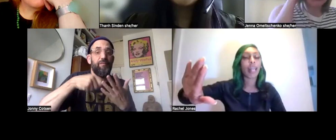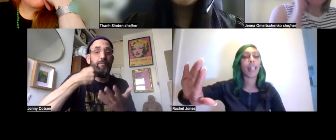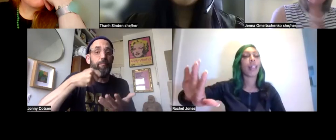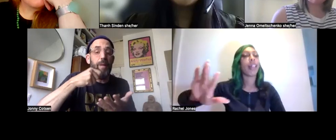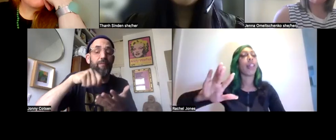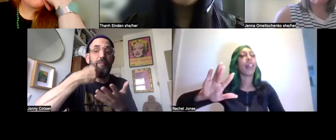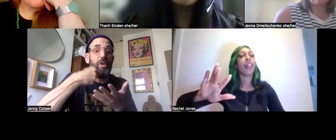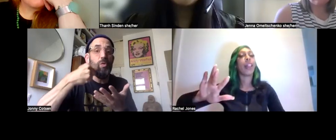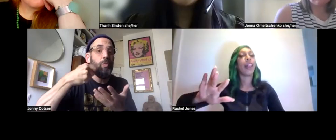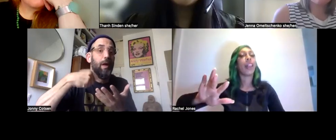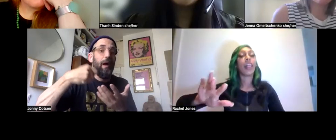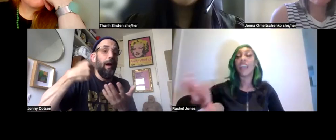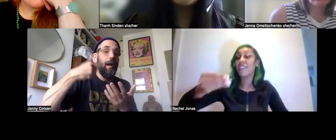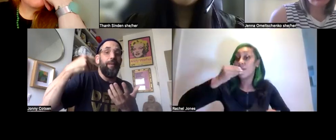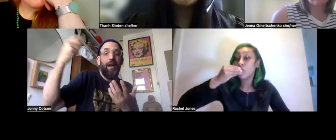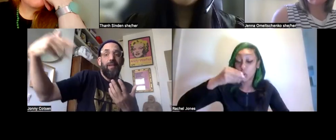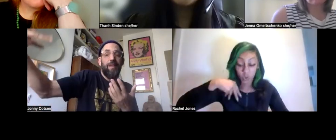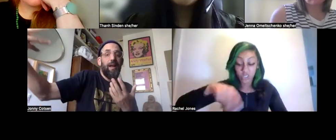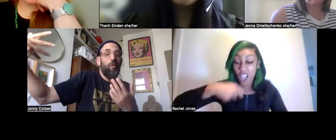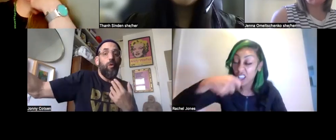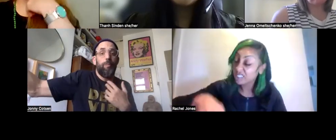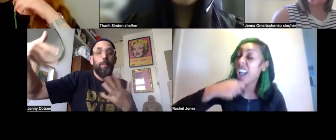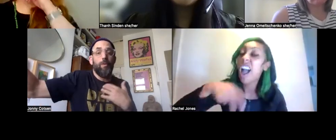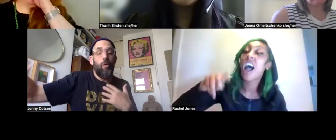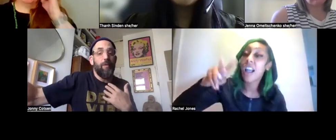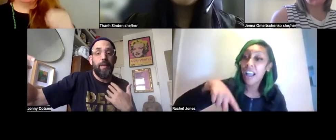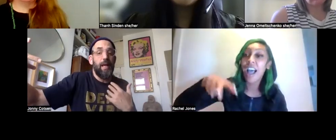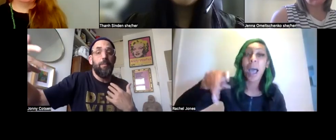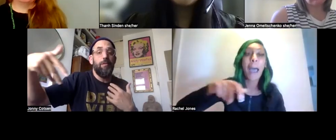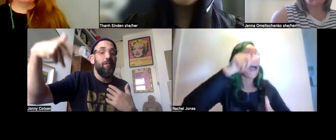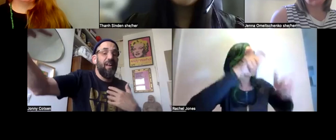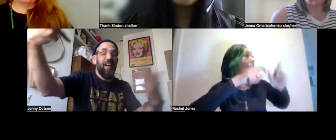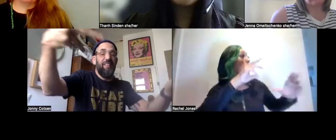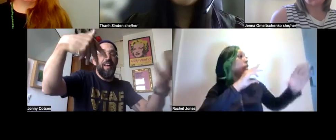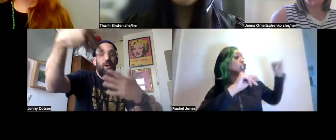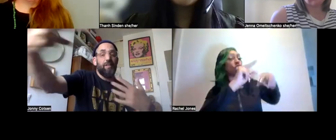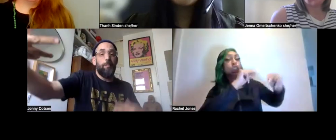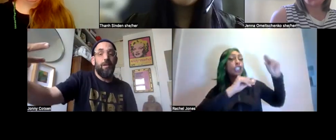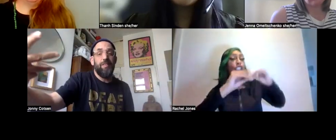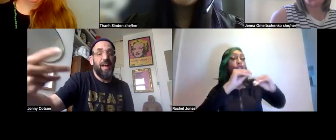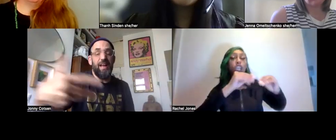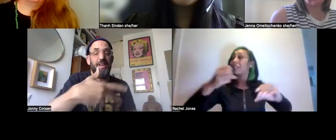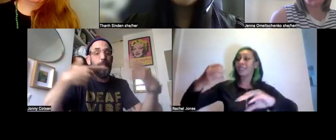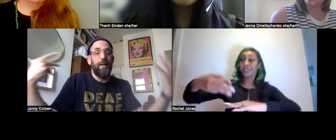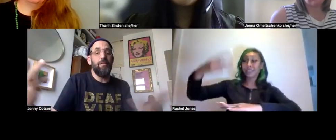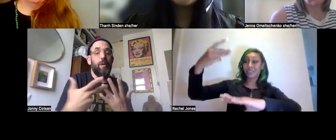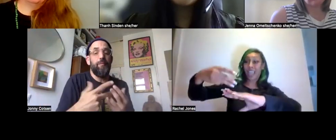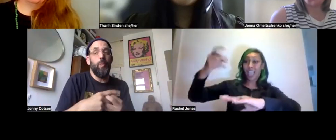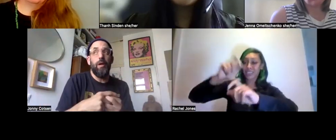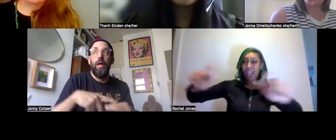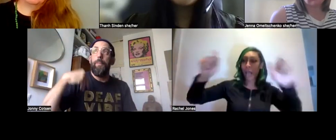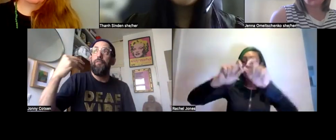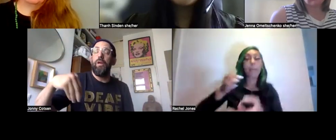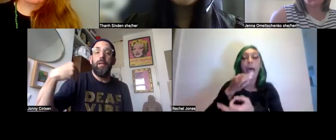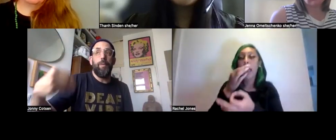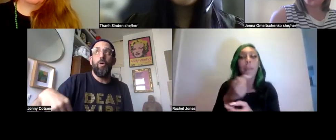to have their food or people talking around the table, and they've got the subtitle there, so it appealed to